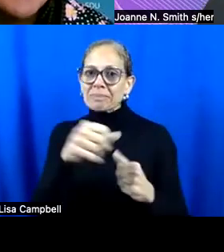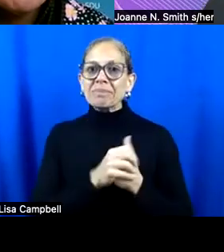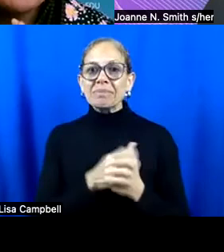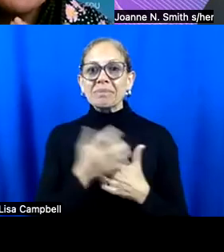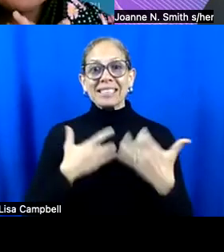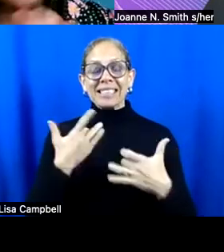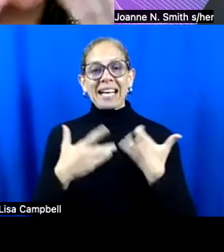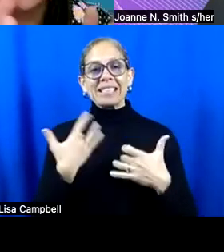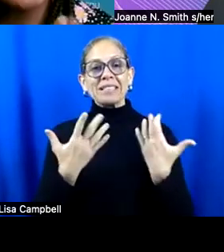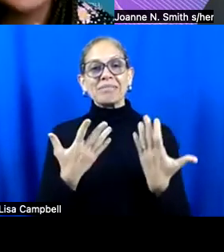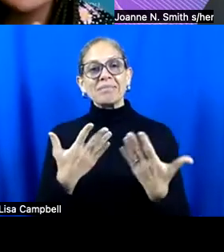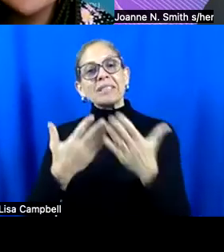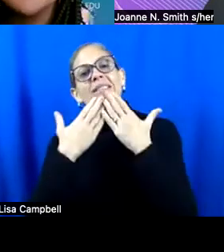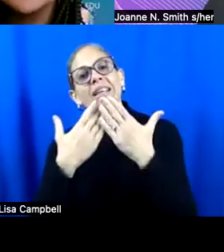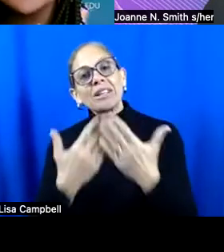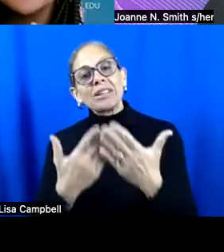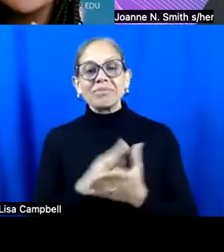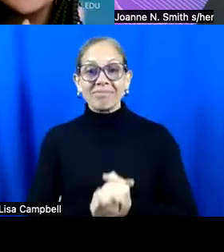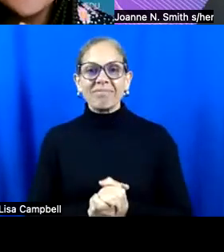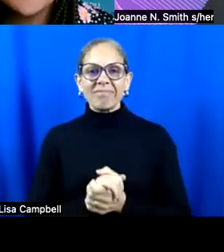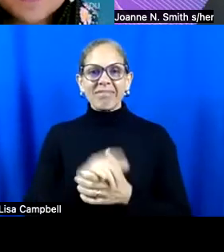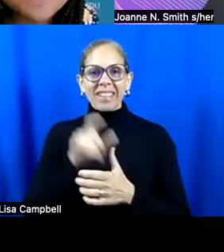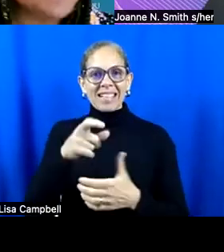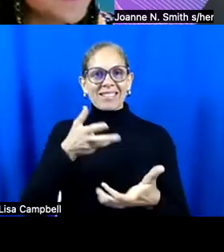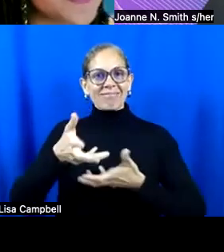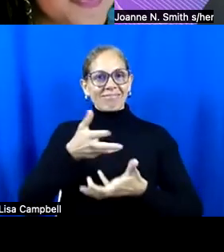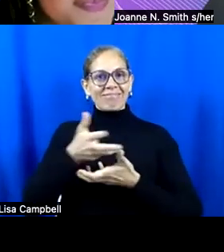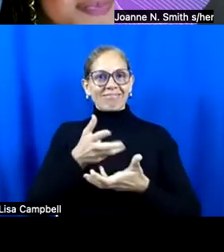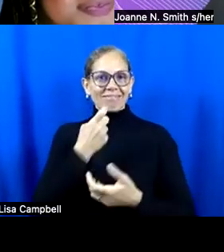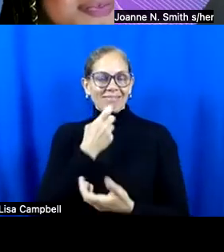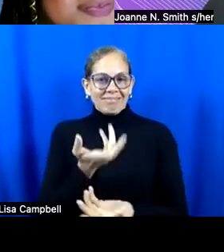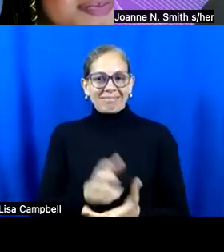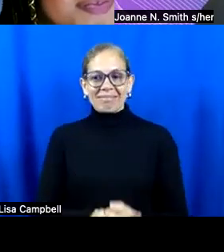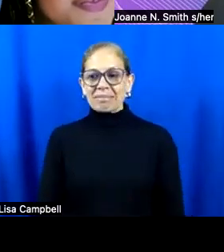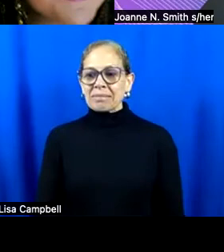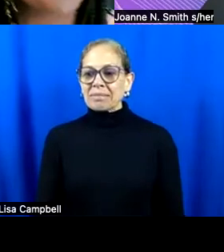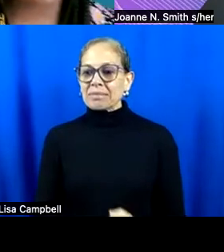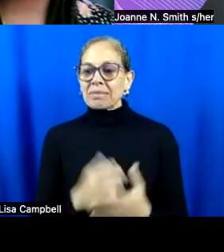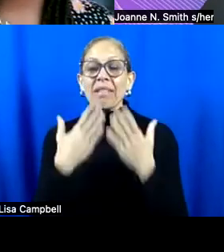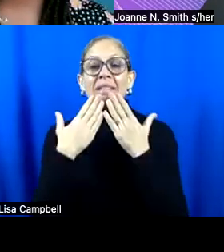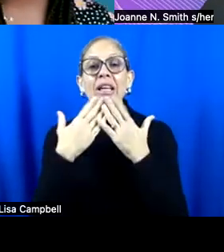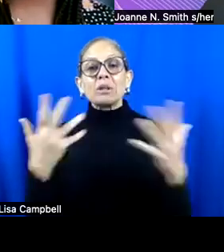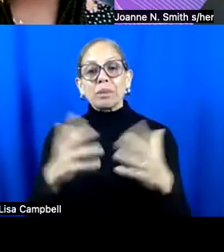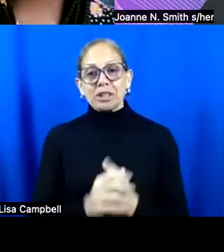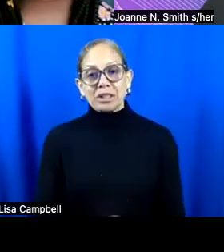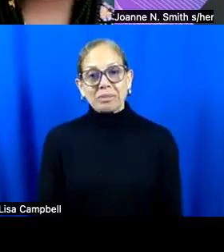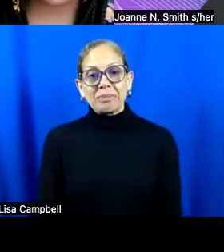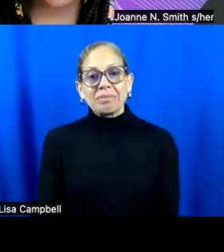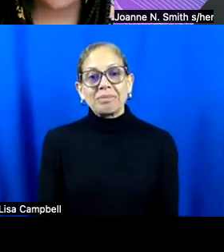Excitedly, but I'm so grateful again for just the conversation that we just shared. Thank you, Mick. Thank you so much.